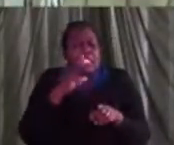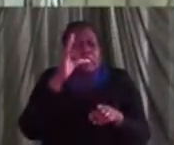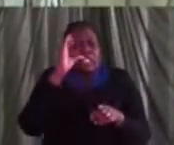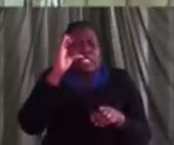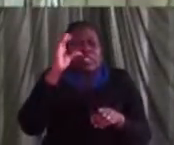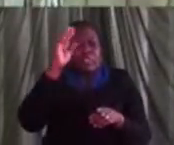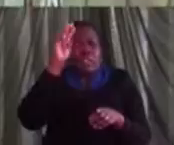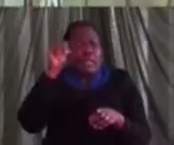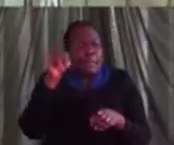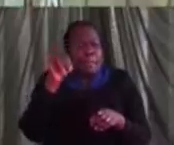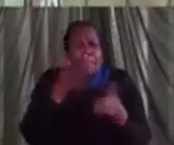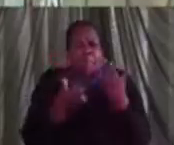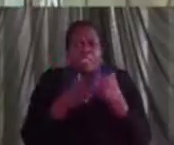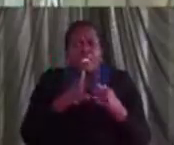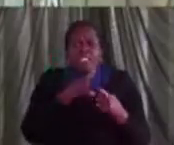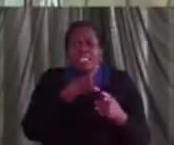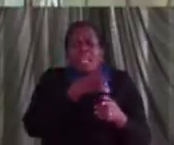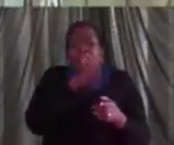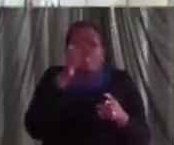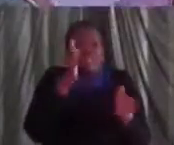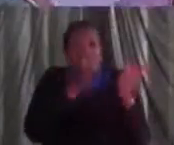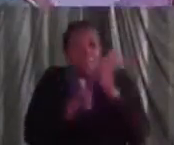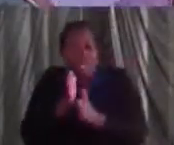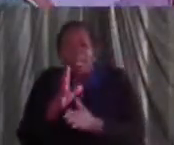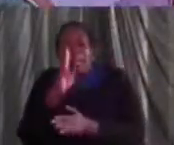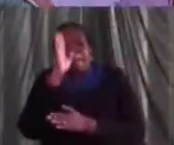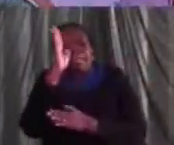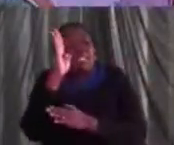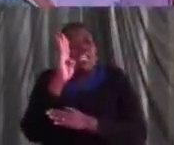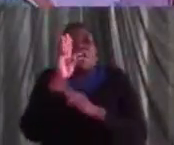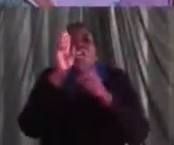you. No. I chose to do law.